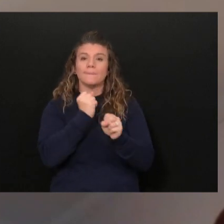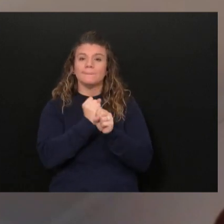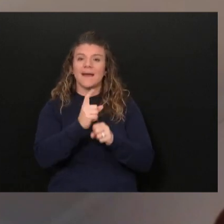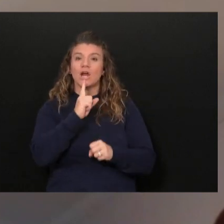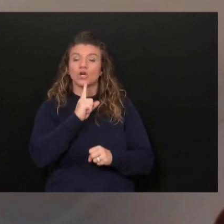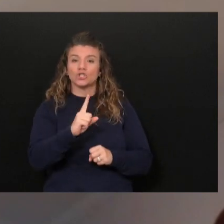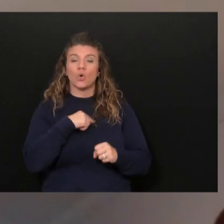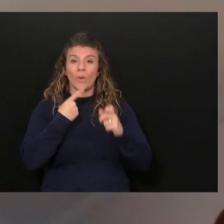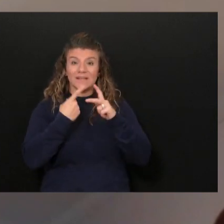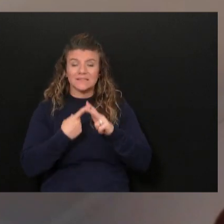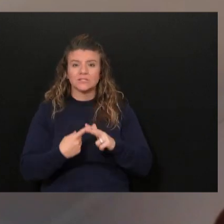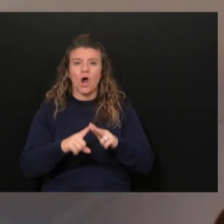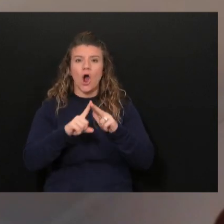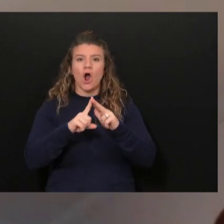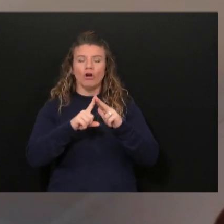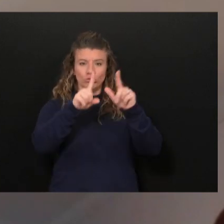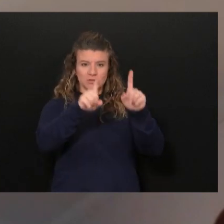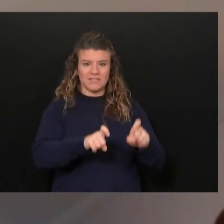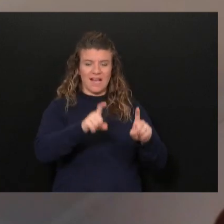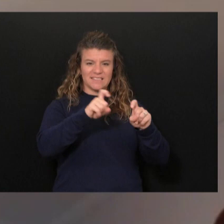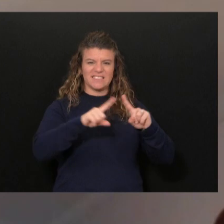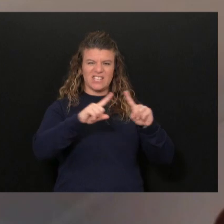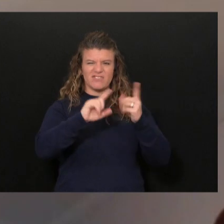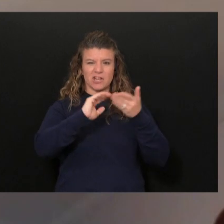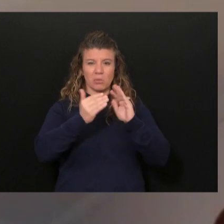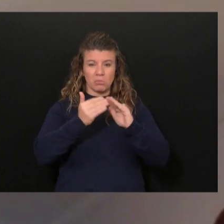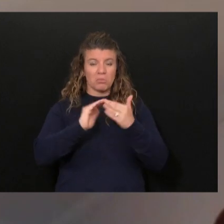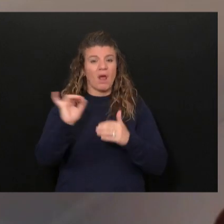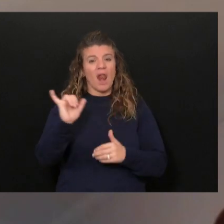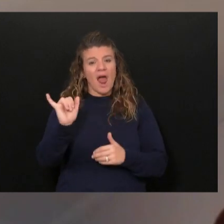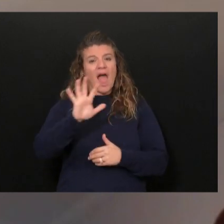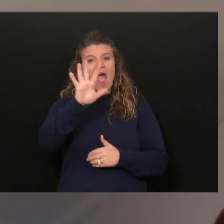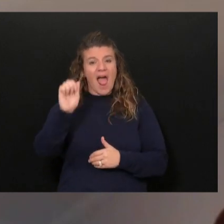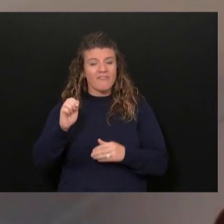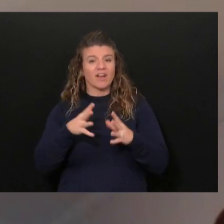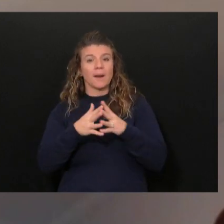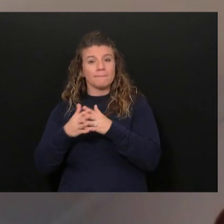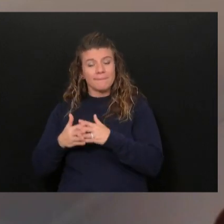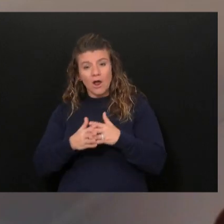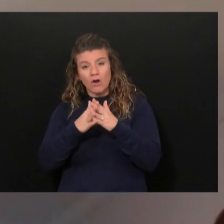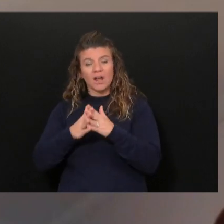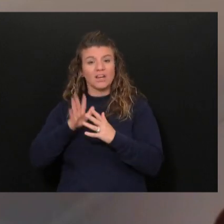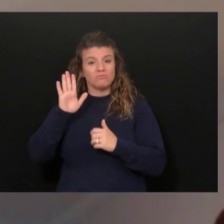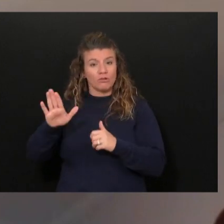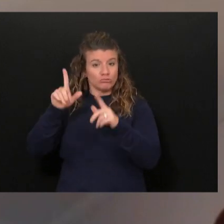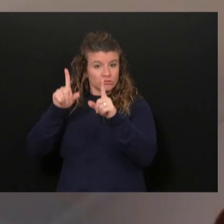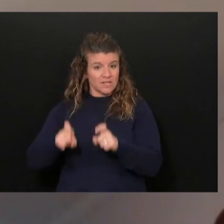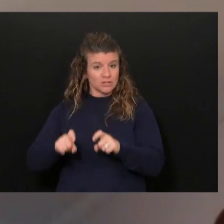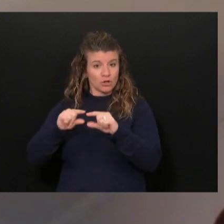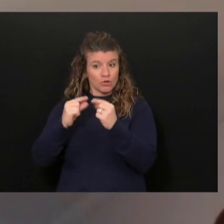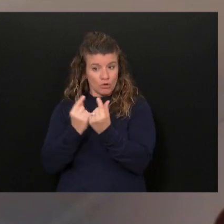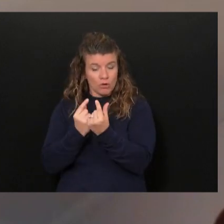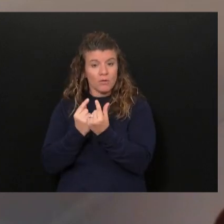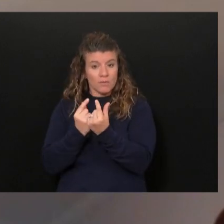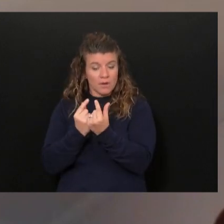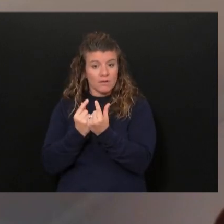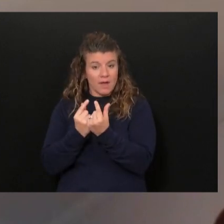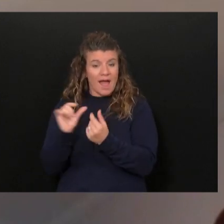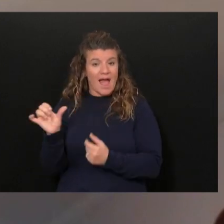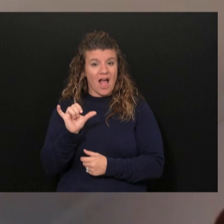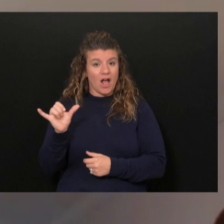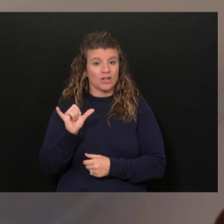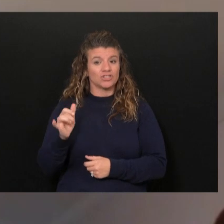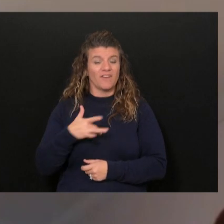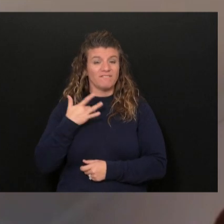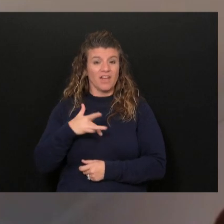address communities like the African American community with testing. And certainly, as I think has been